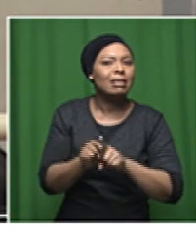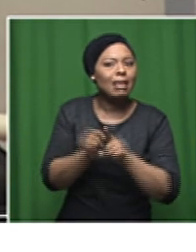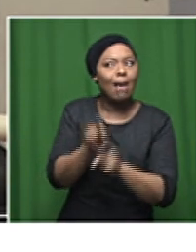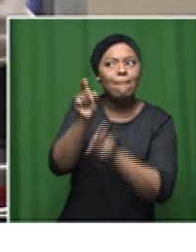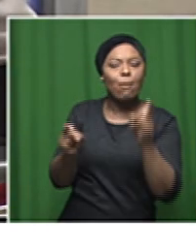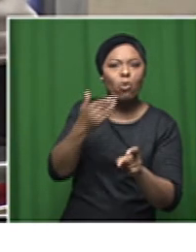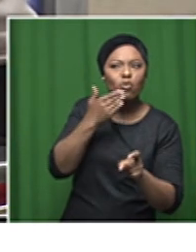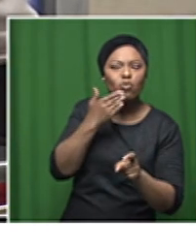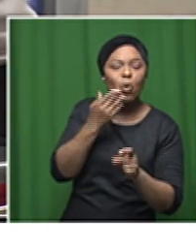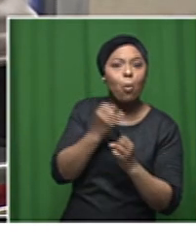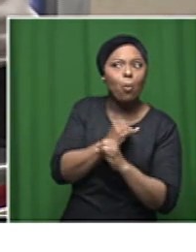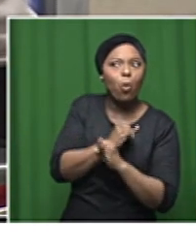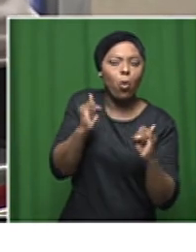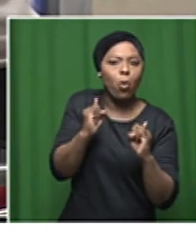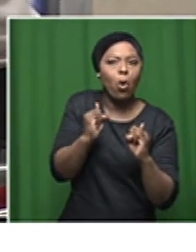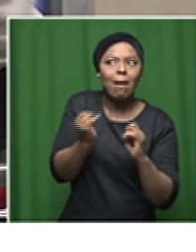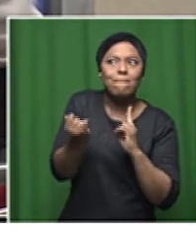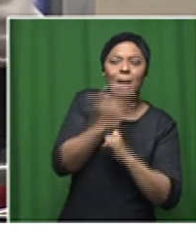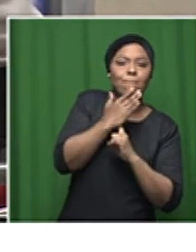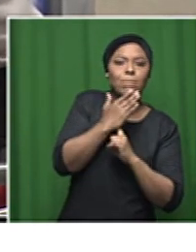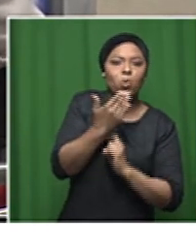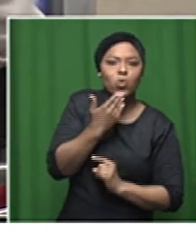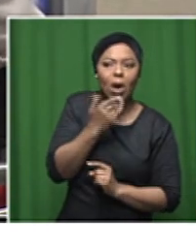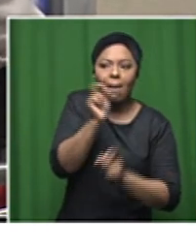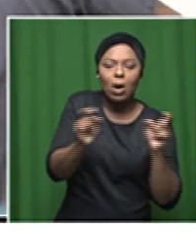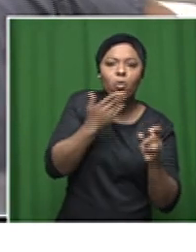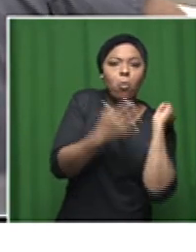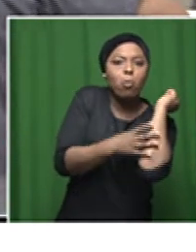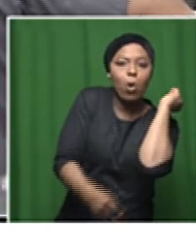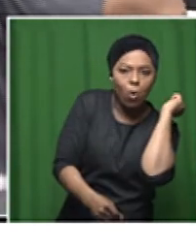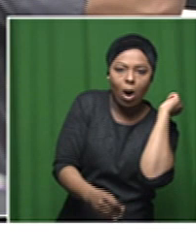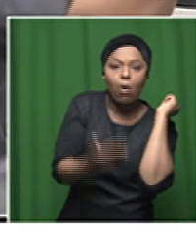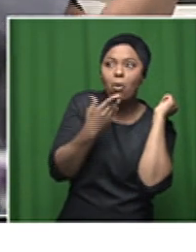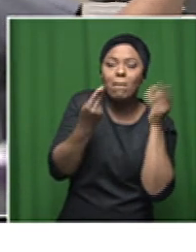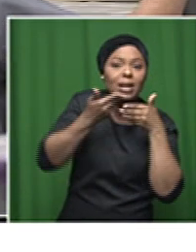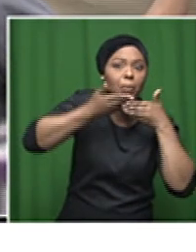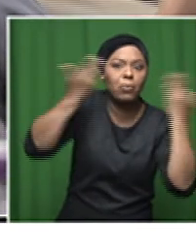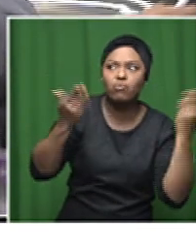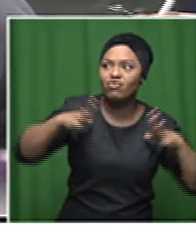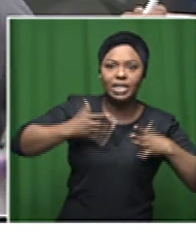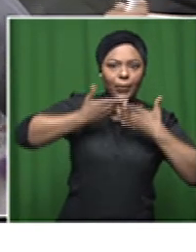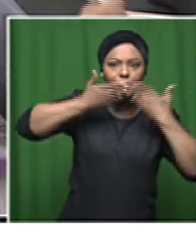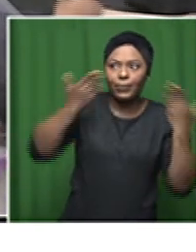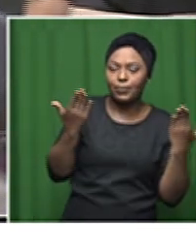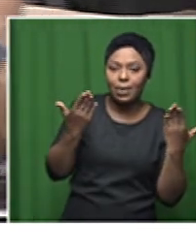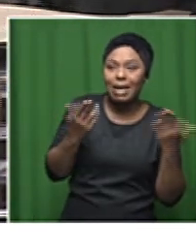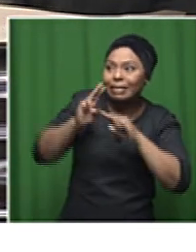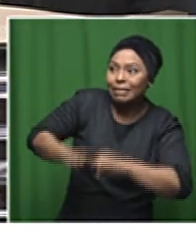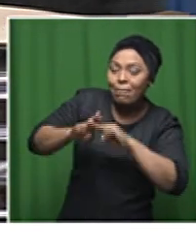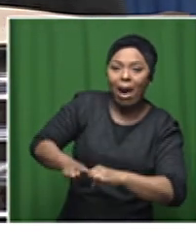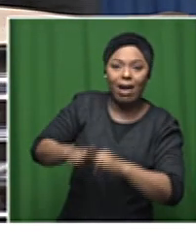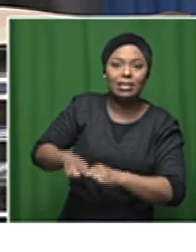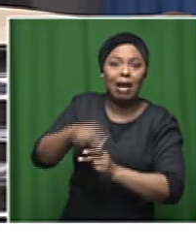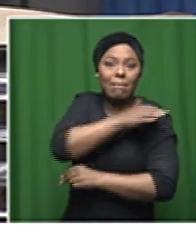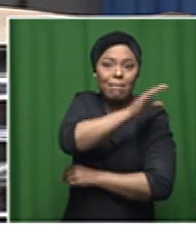who are suffering are people who are poor, who don't have anything on their pockets. People who can manage,